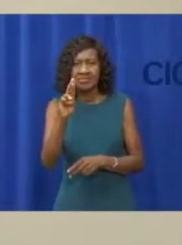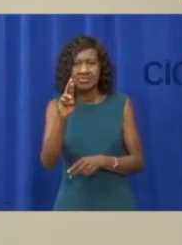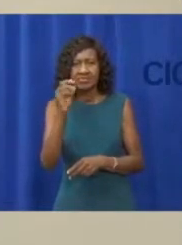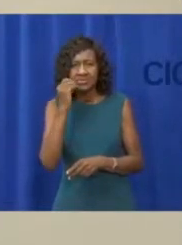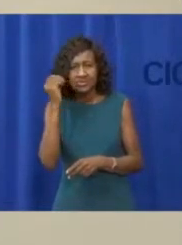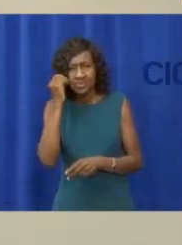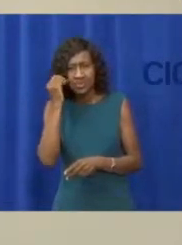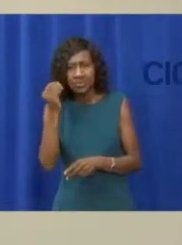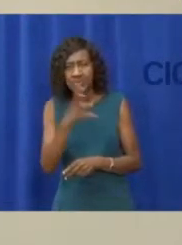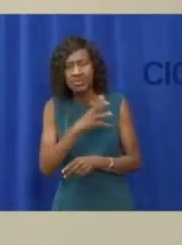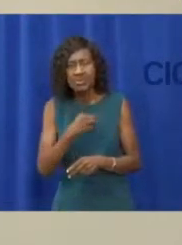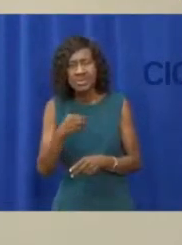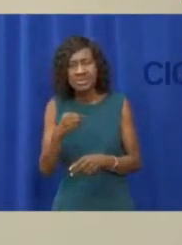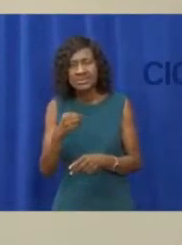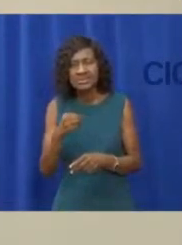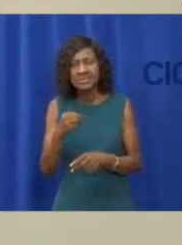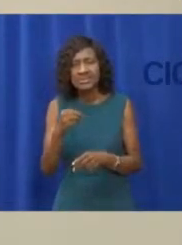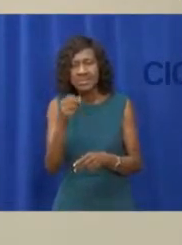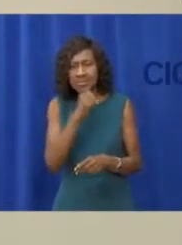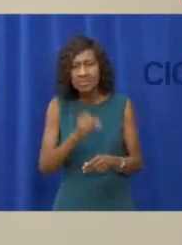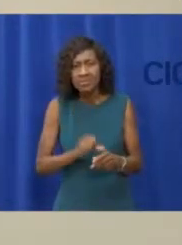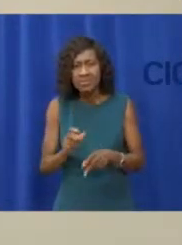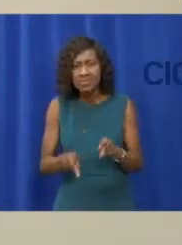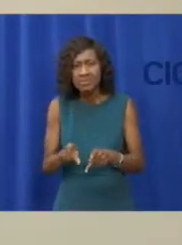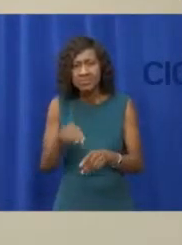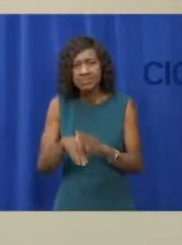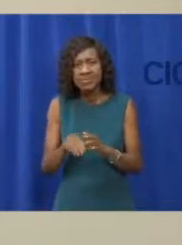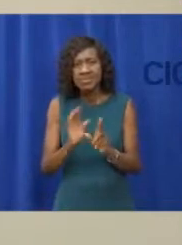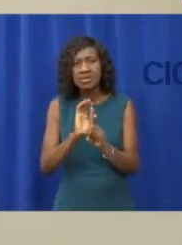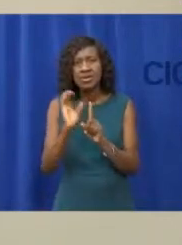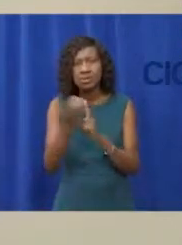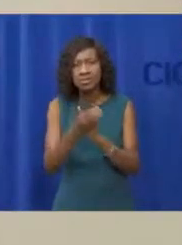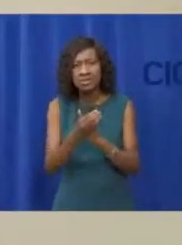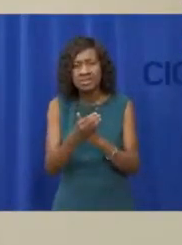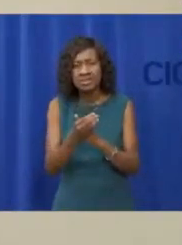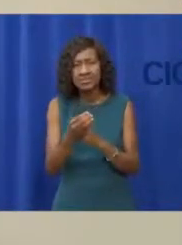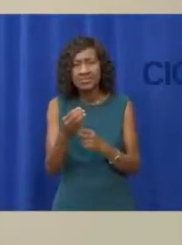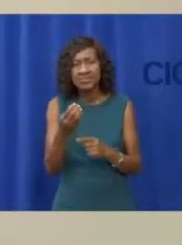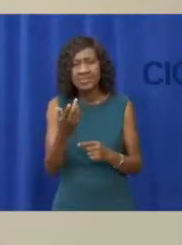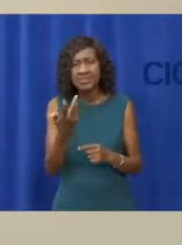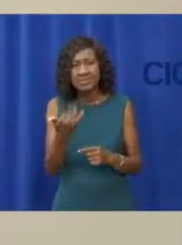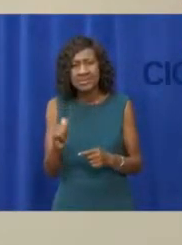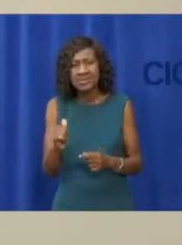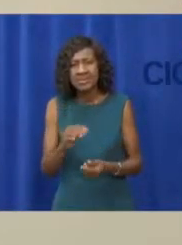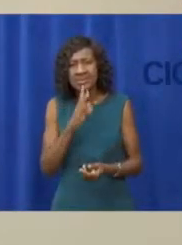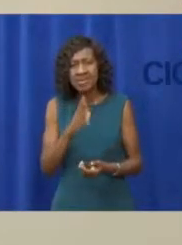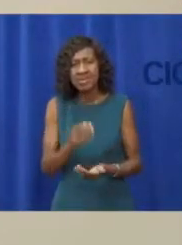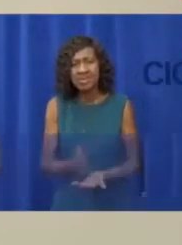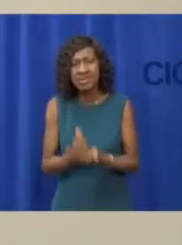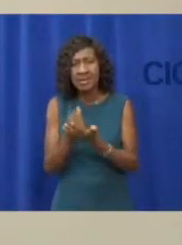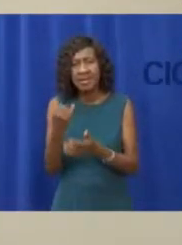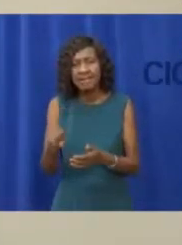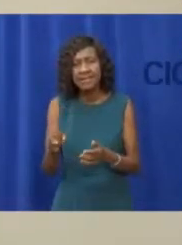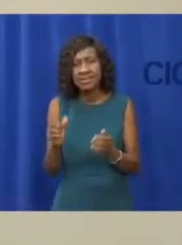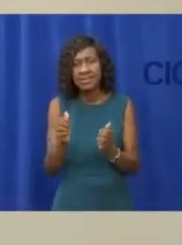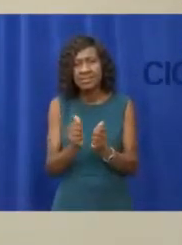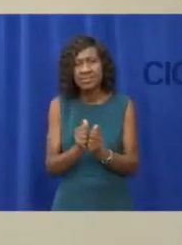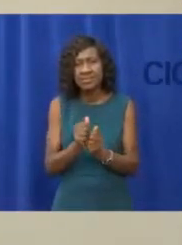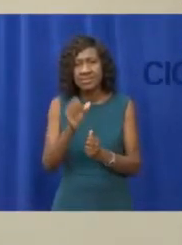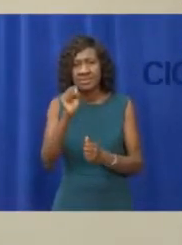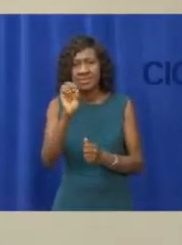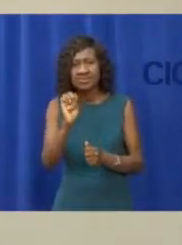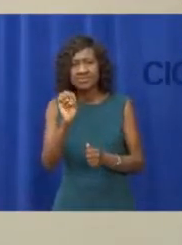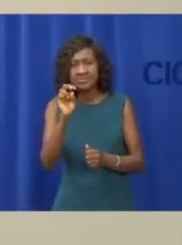community. The department is also assisting seniors with ensuring they get refills for